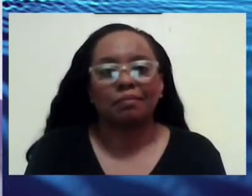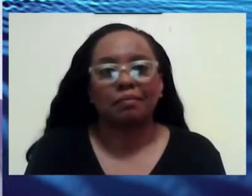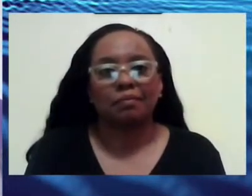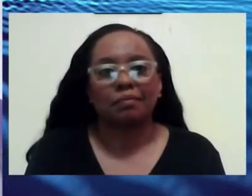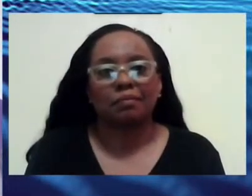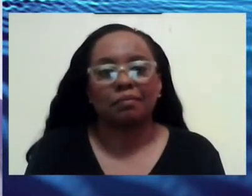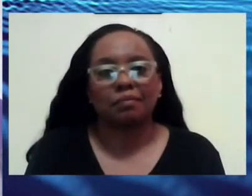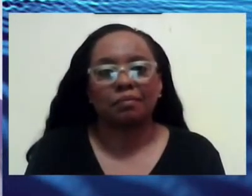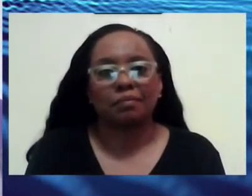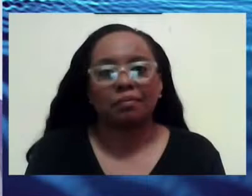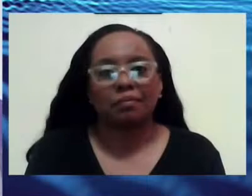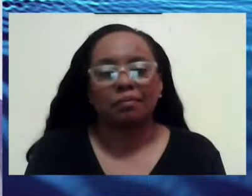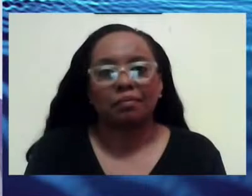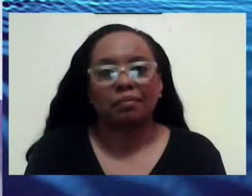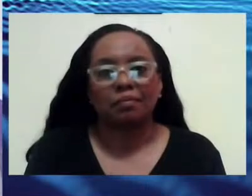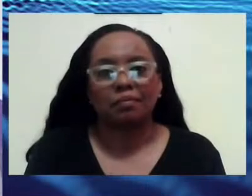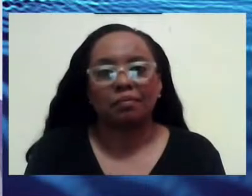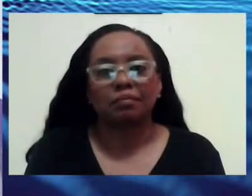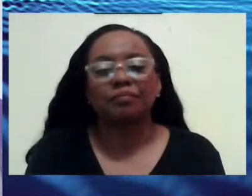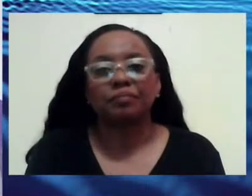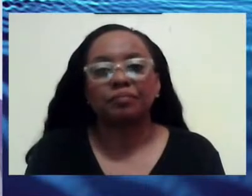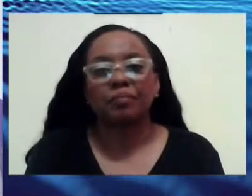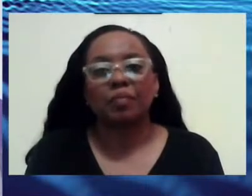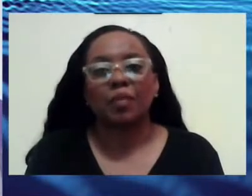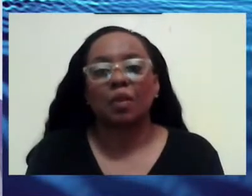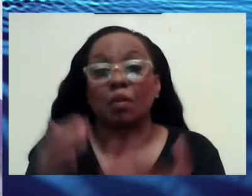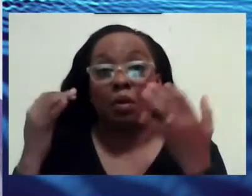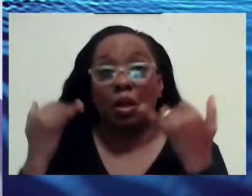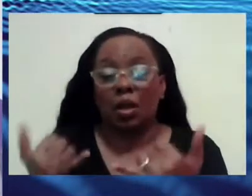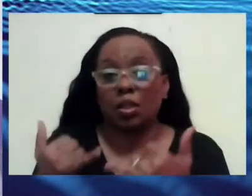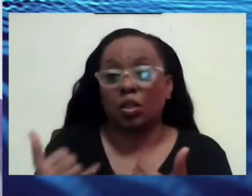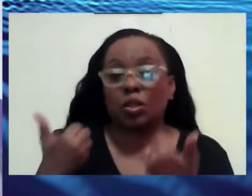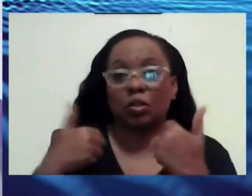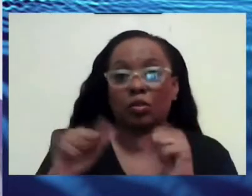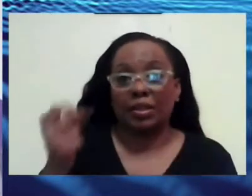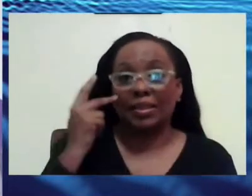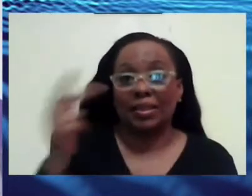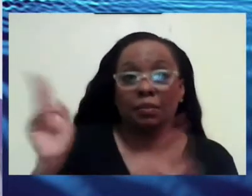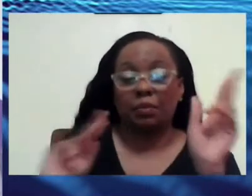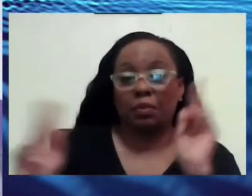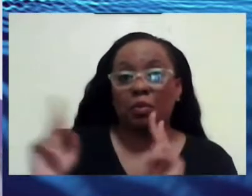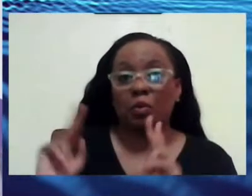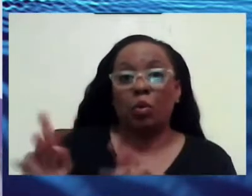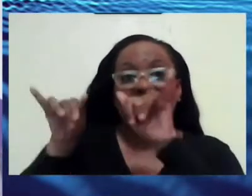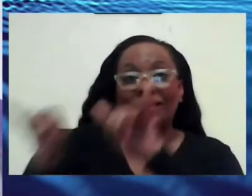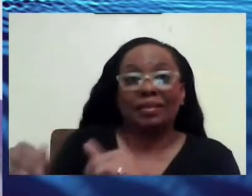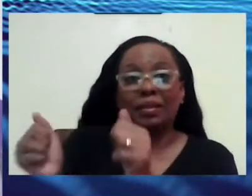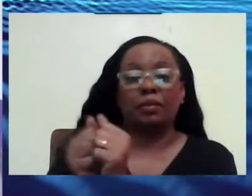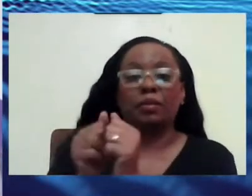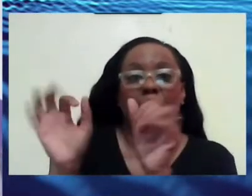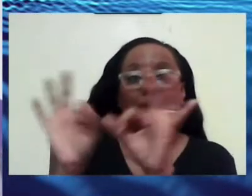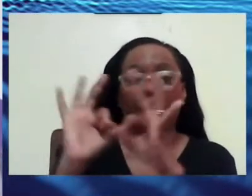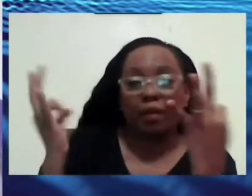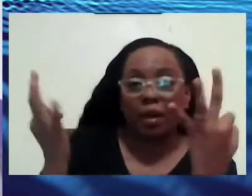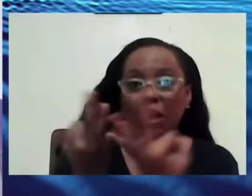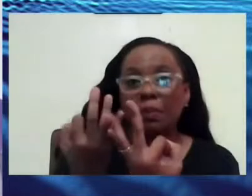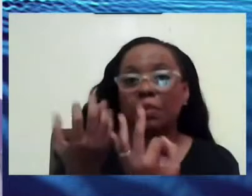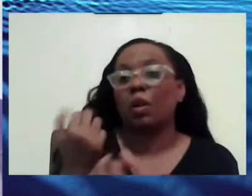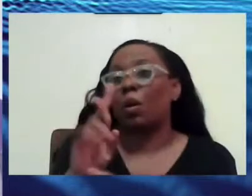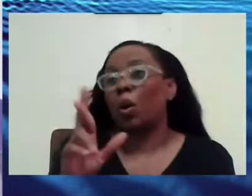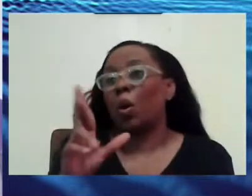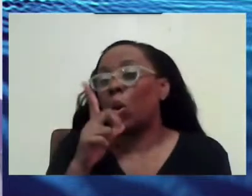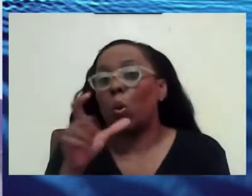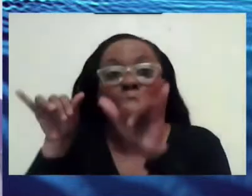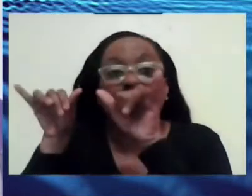identifying the persons who are located with friends and family. Now, the reason why that is being done is that there's a recognition